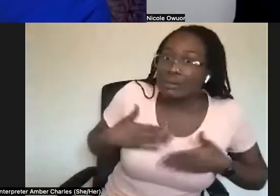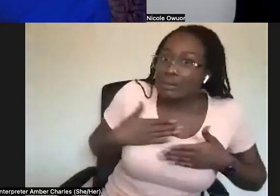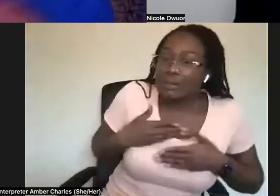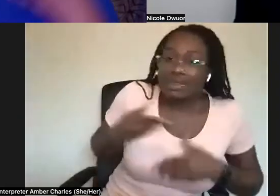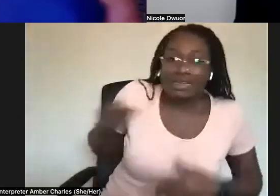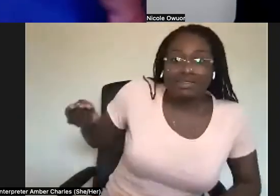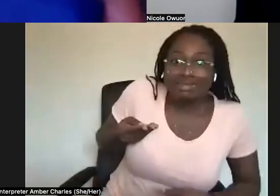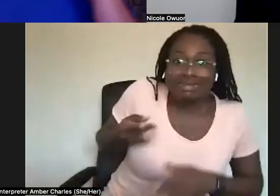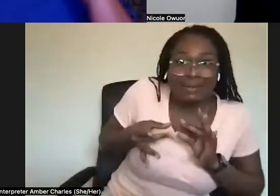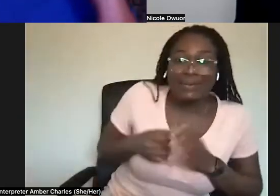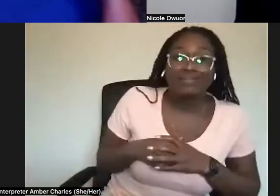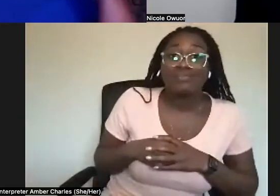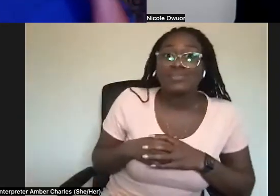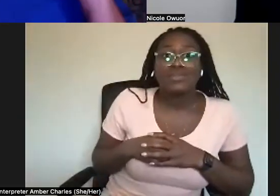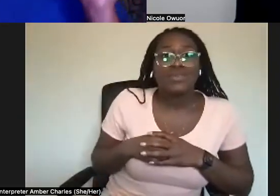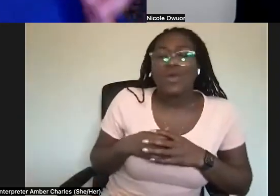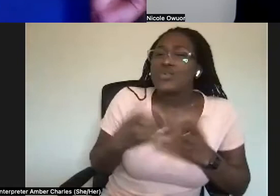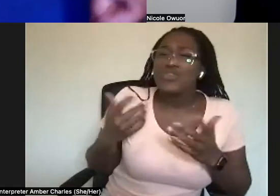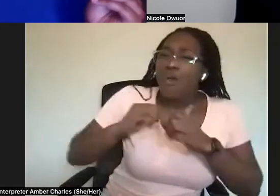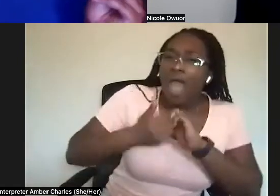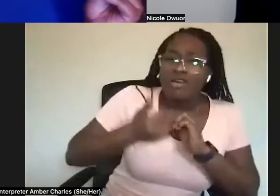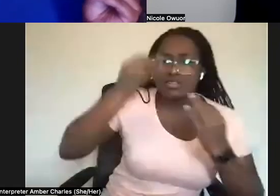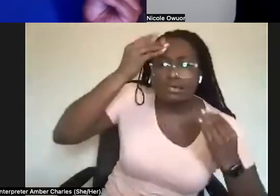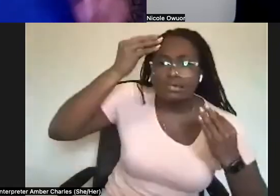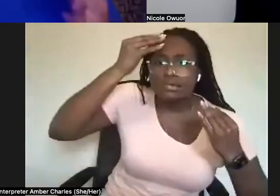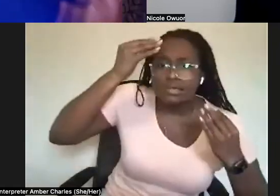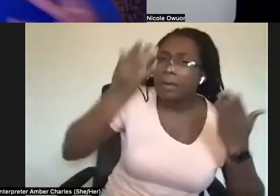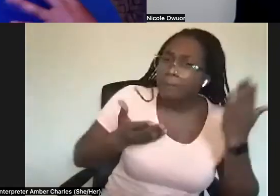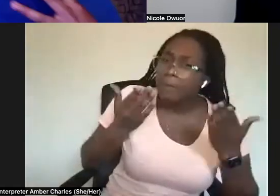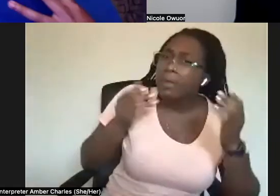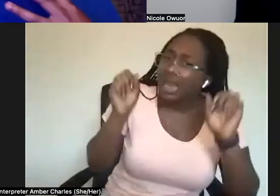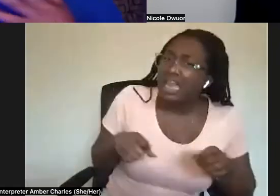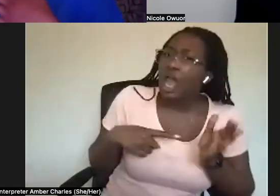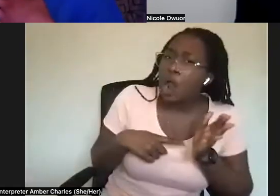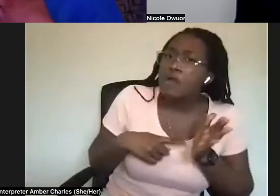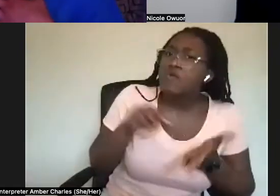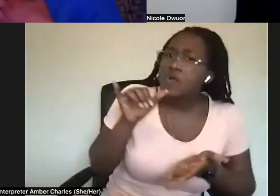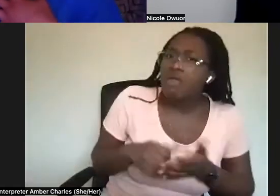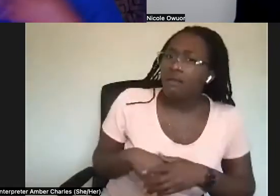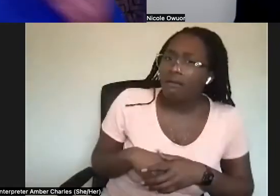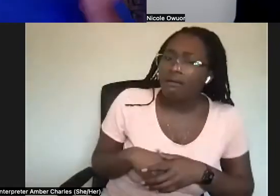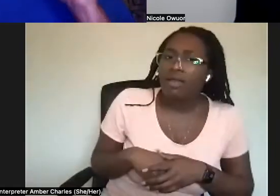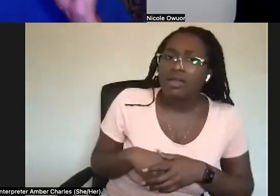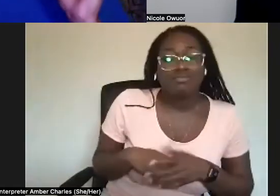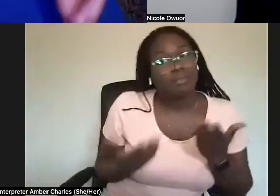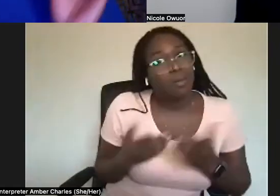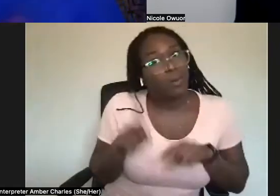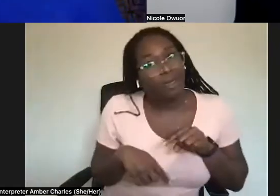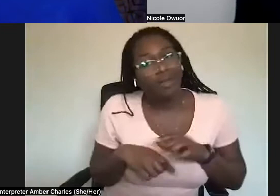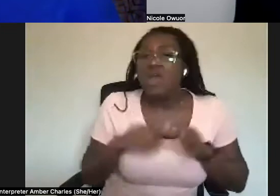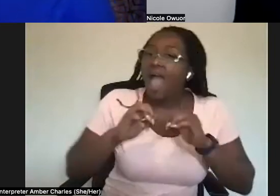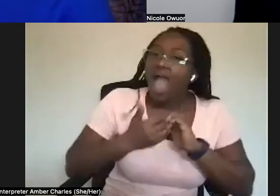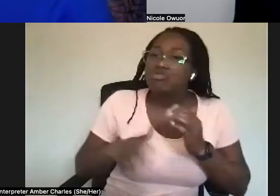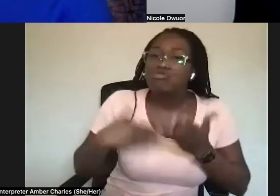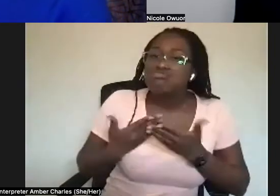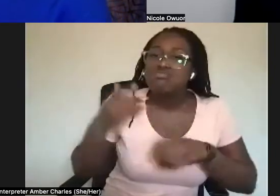note. What wheels started turning where you're like, you know what? I can afford this right now, even though you can't. How did you get to that point where